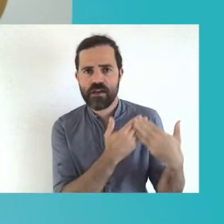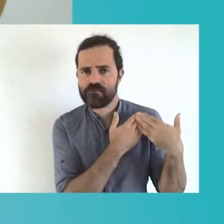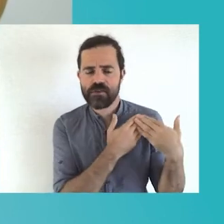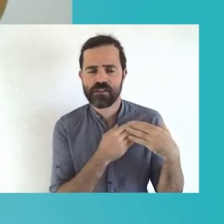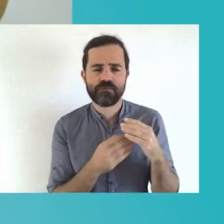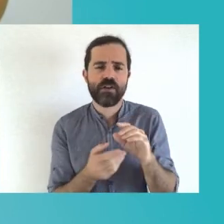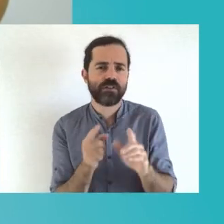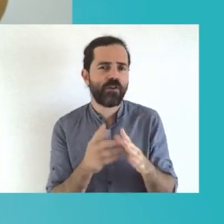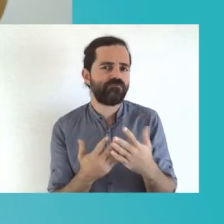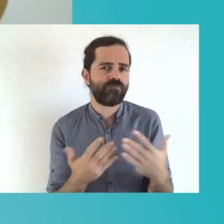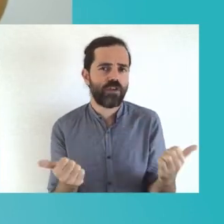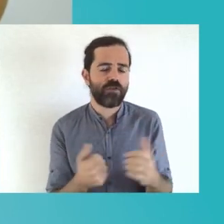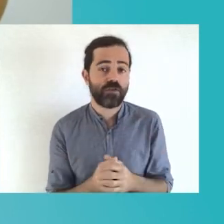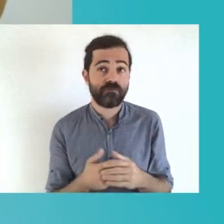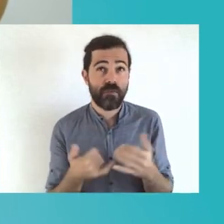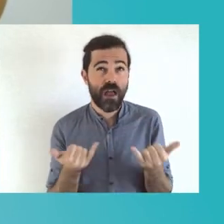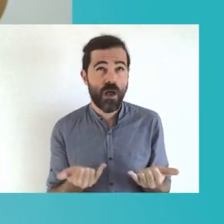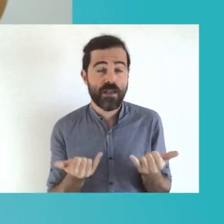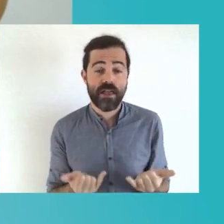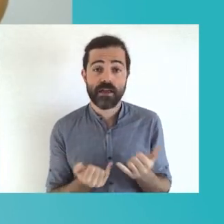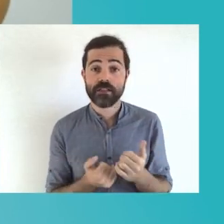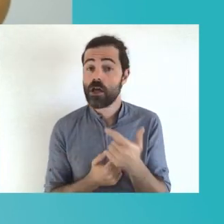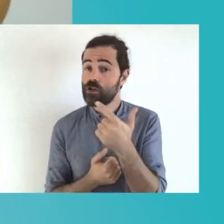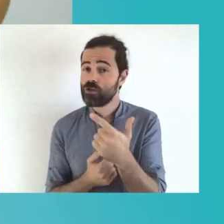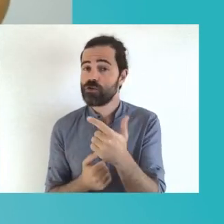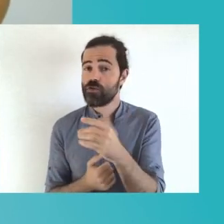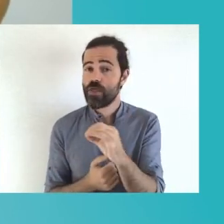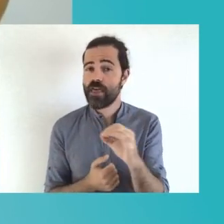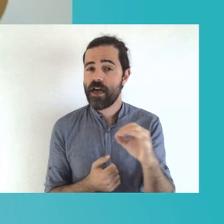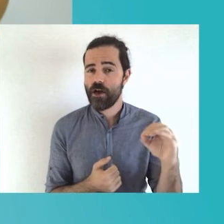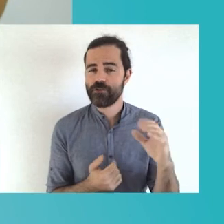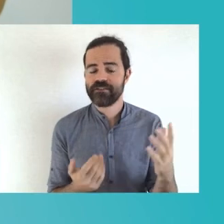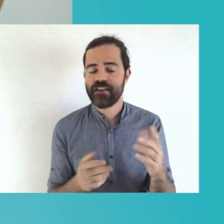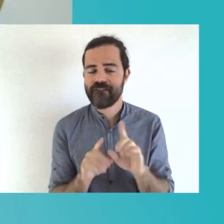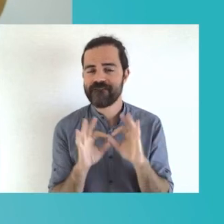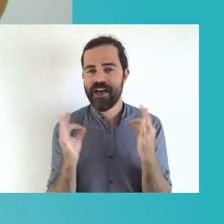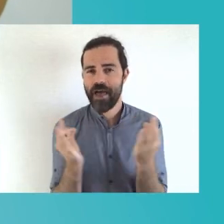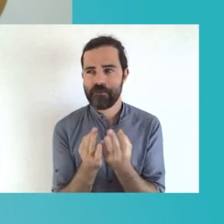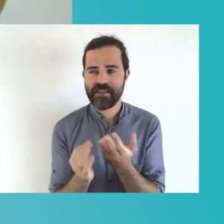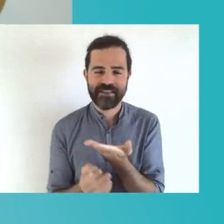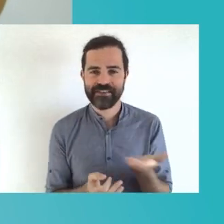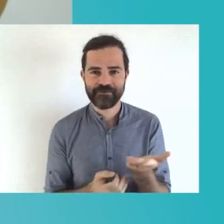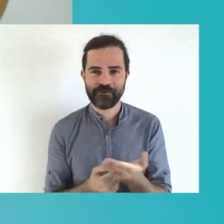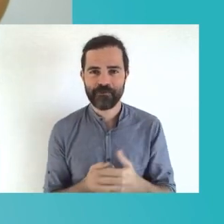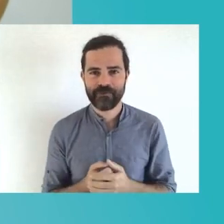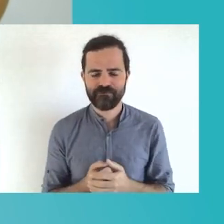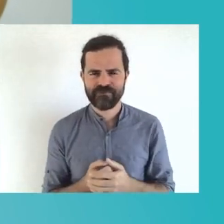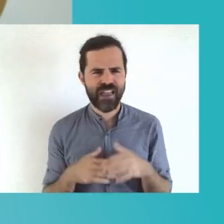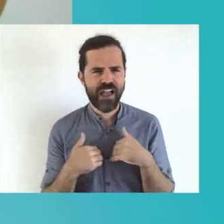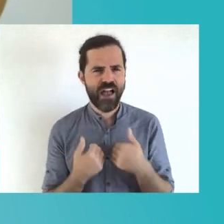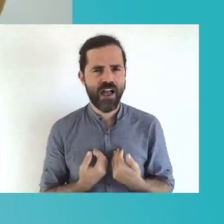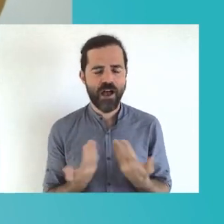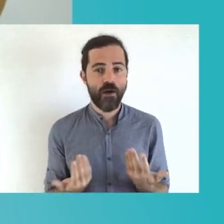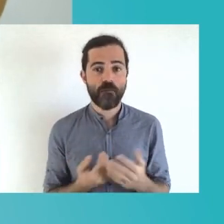real solution for near 2,000 families nowadays. How do we do it? We do it with the